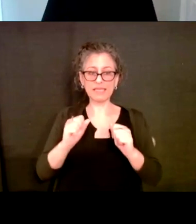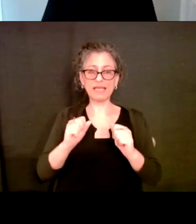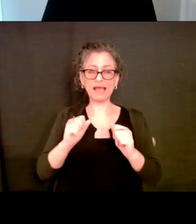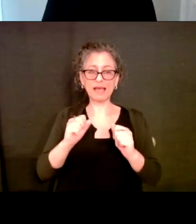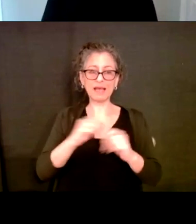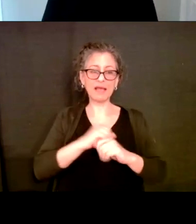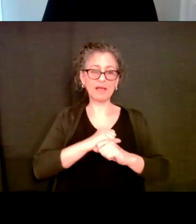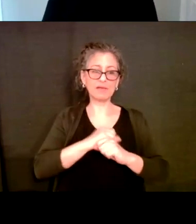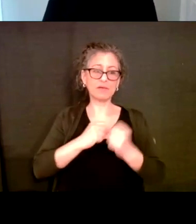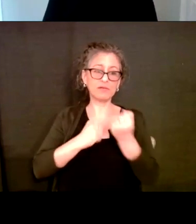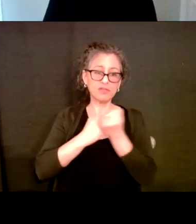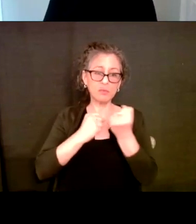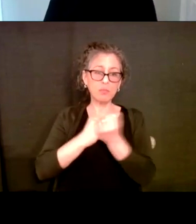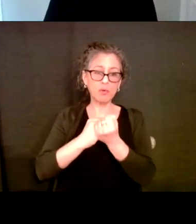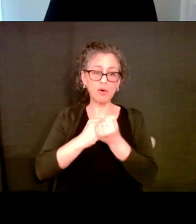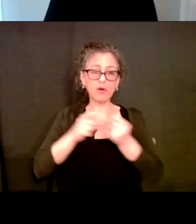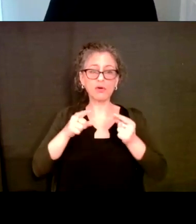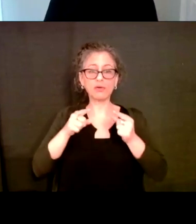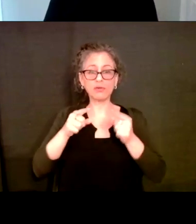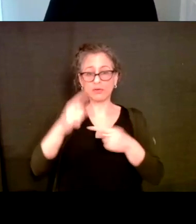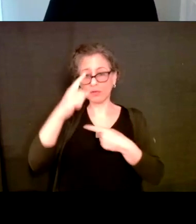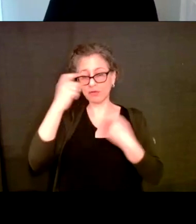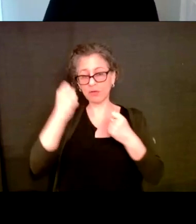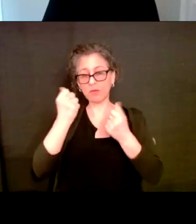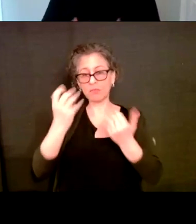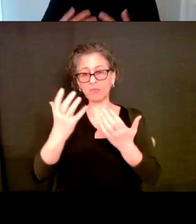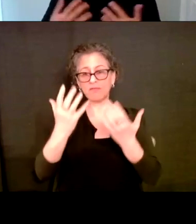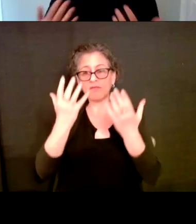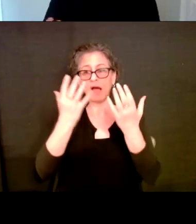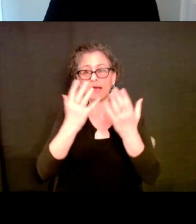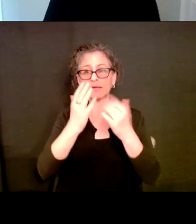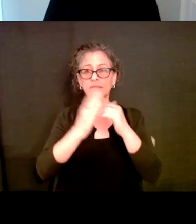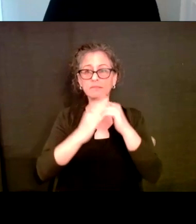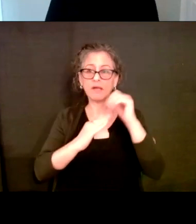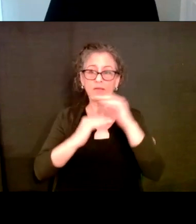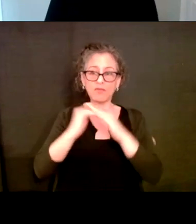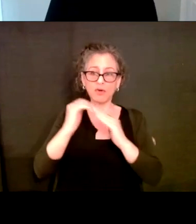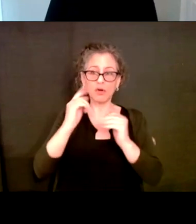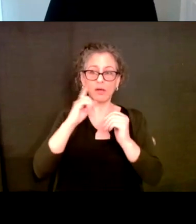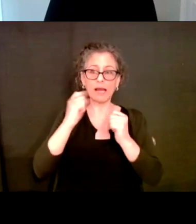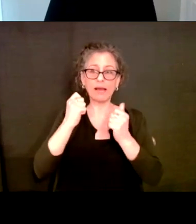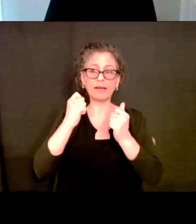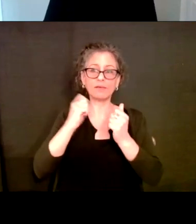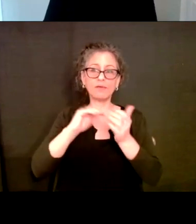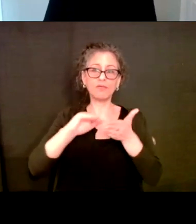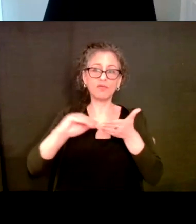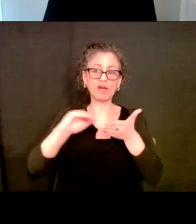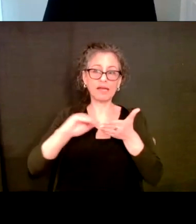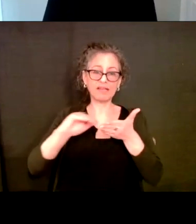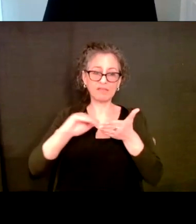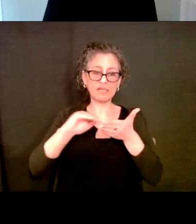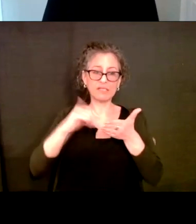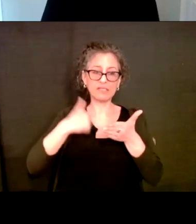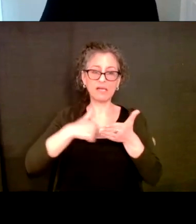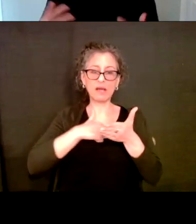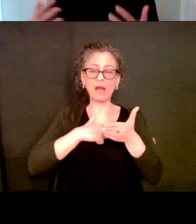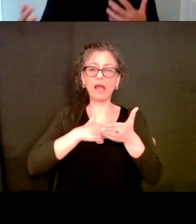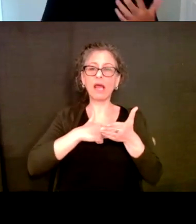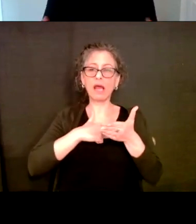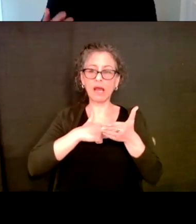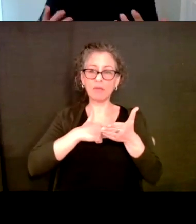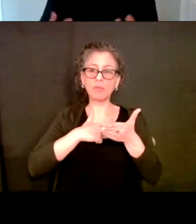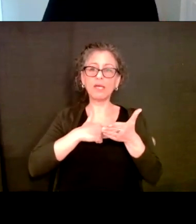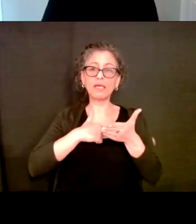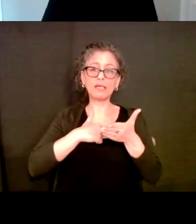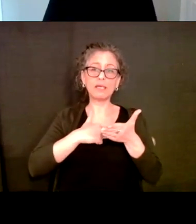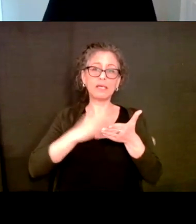that we've experienced and provide a source of comfort, can provide a source of forgiveness. And we receive sense of or